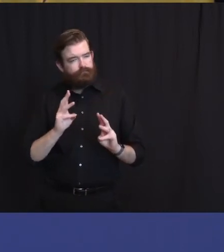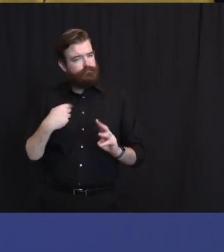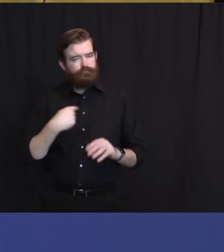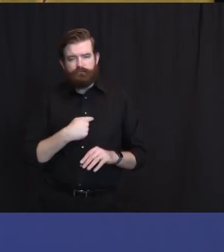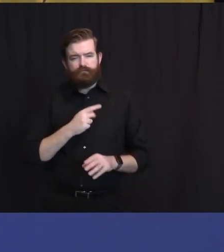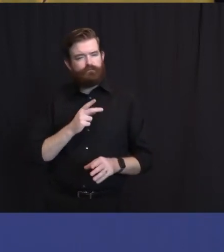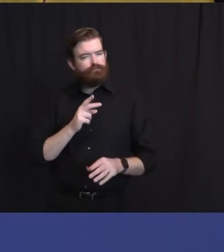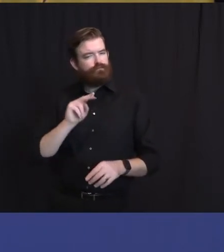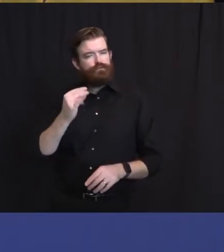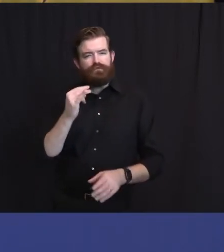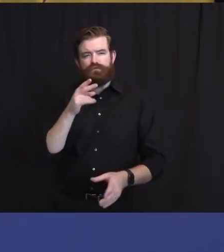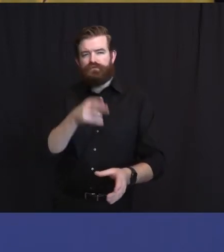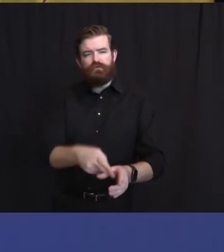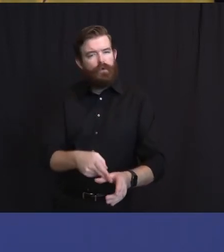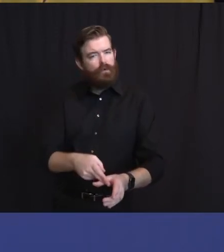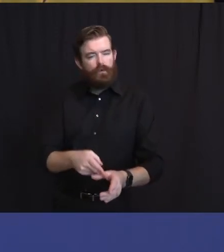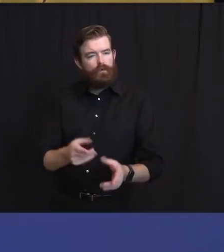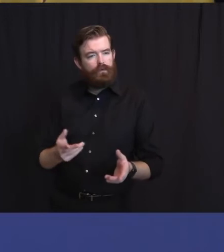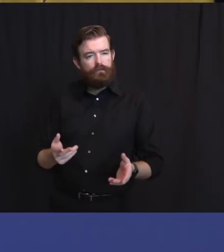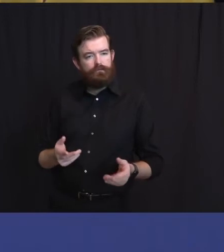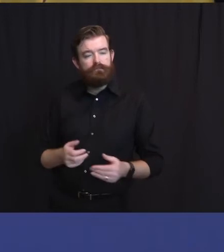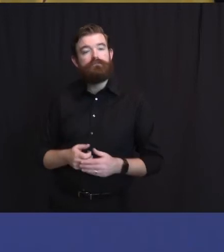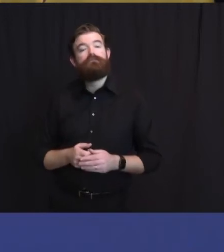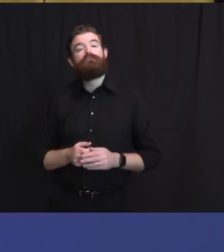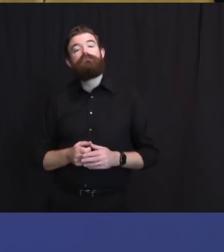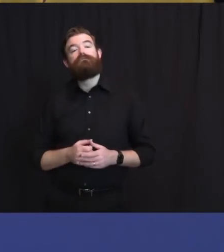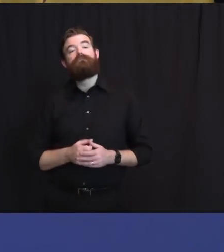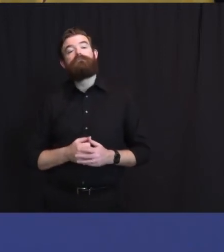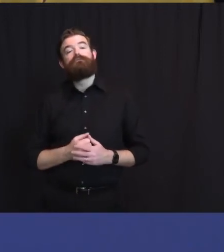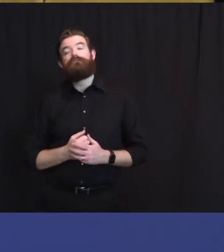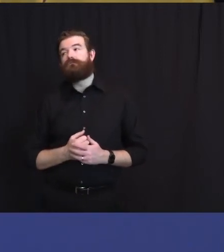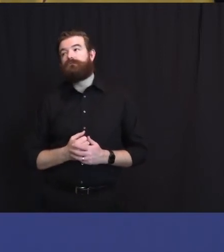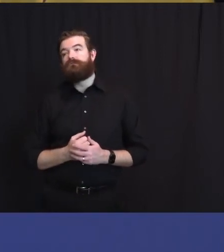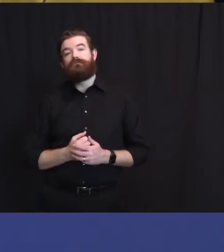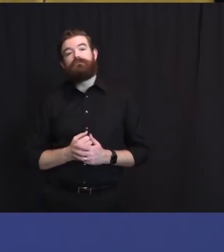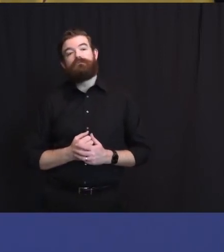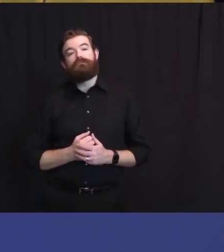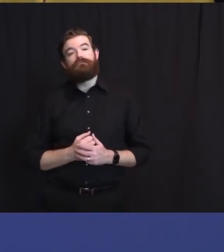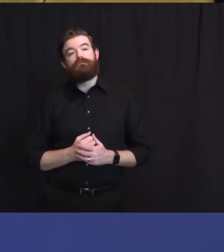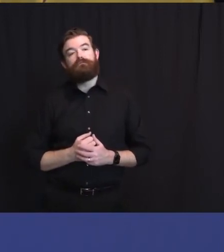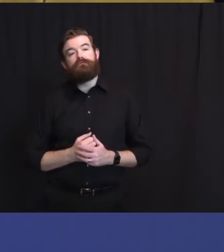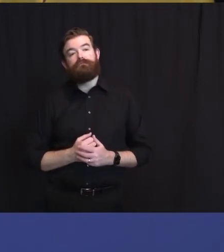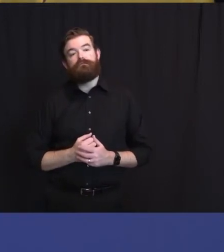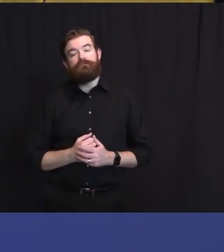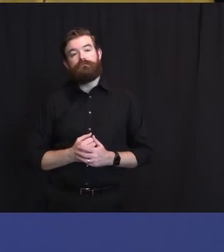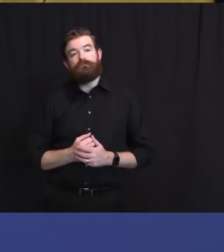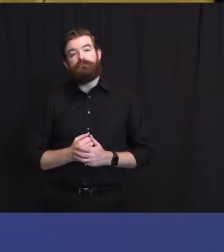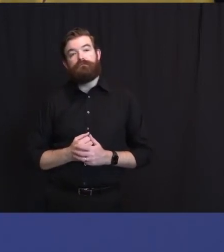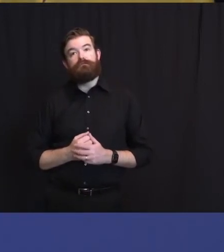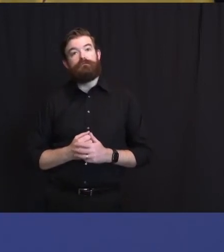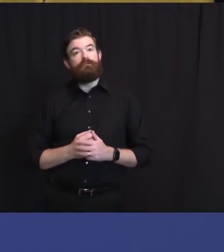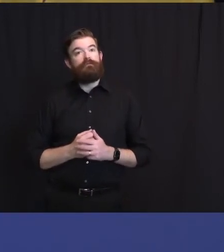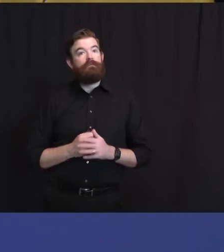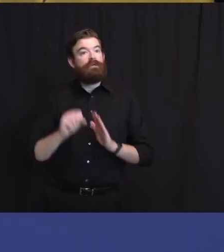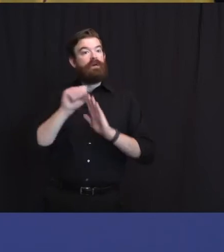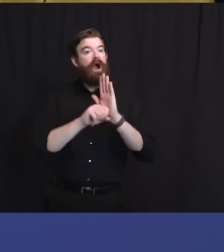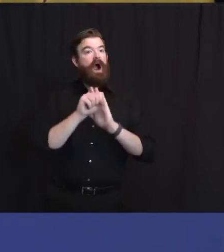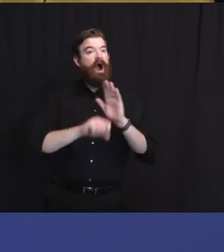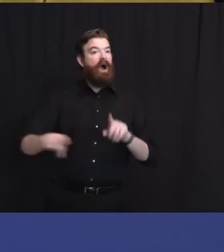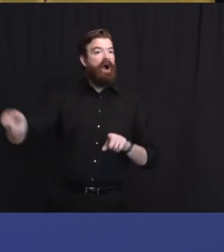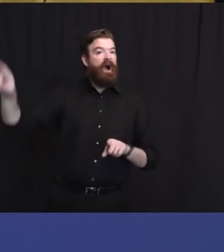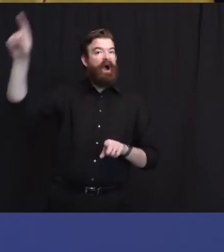going to do? Thank you. Thanks, Dave. I actually misspoke. It's 36 other states. It's a total of 37 that are going a week from today. Judy, any more color